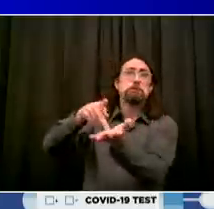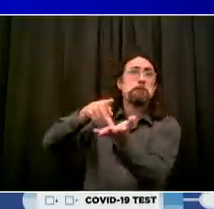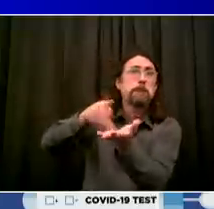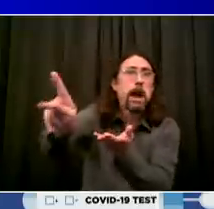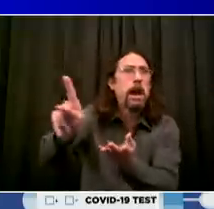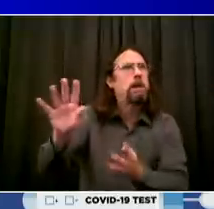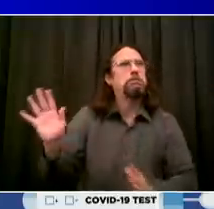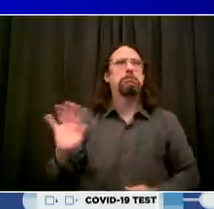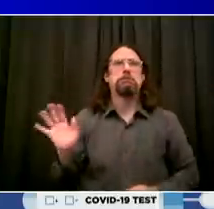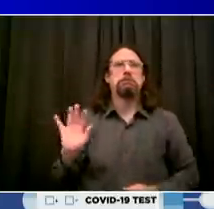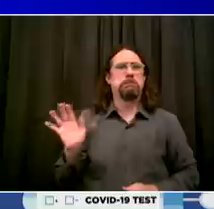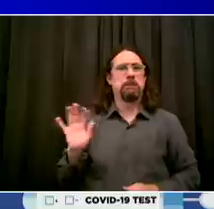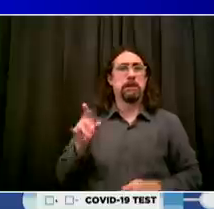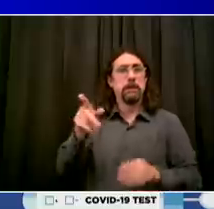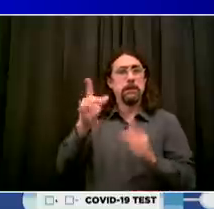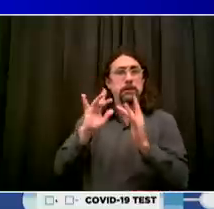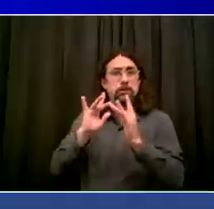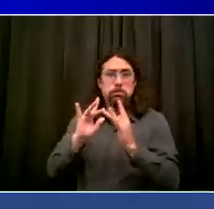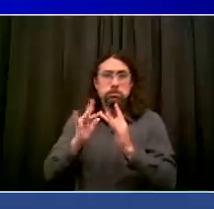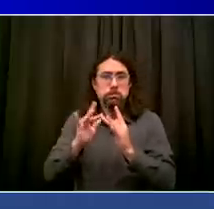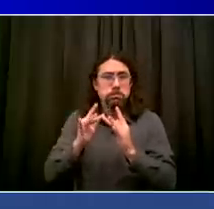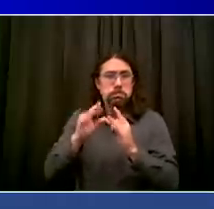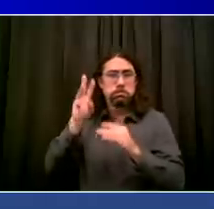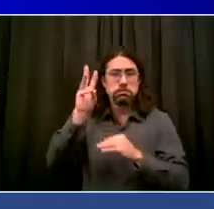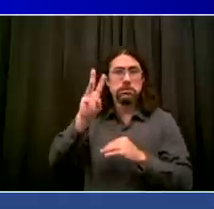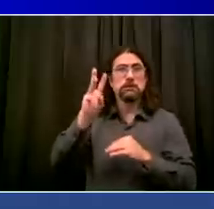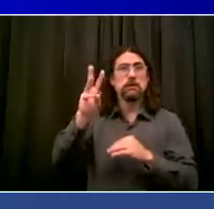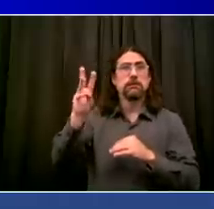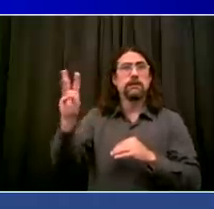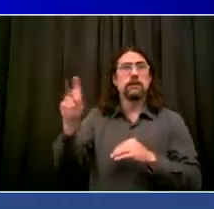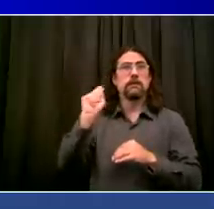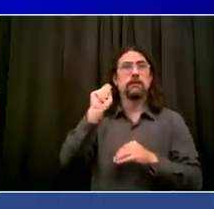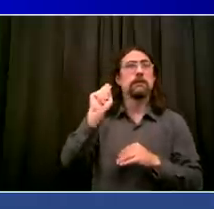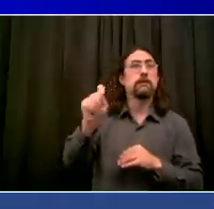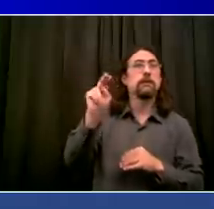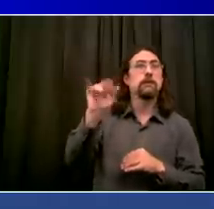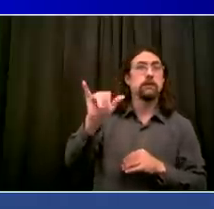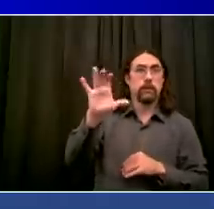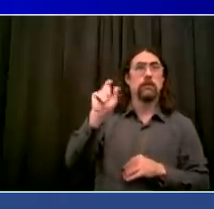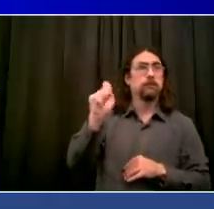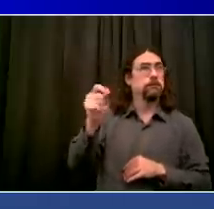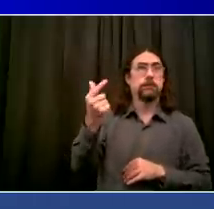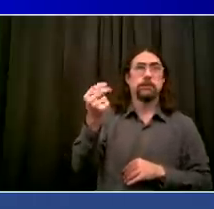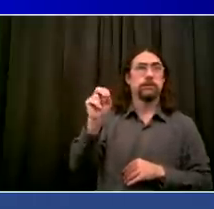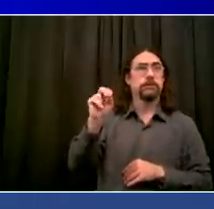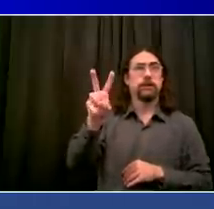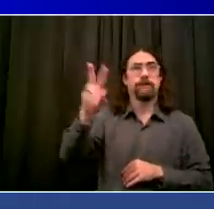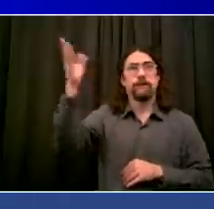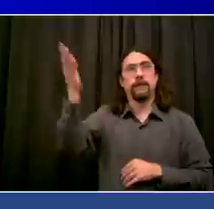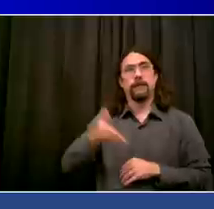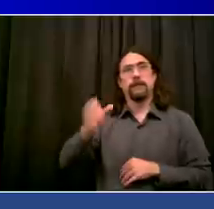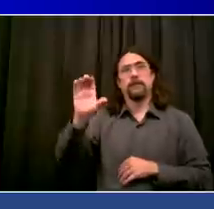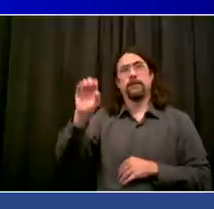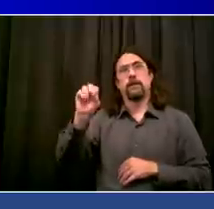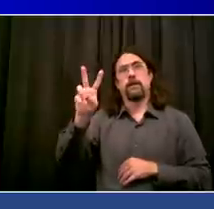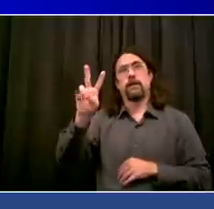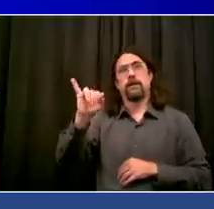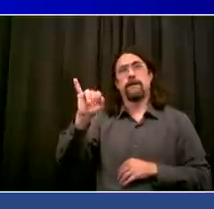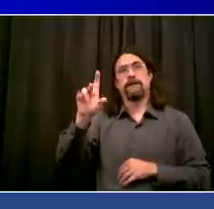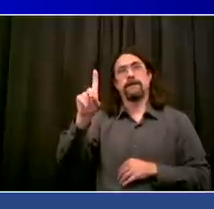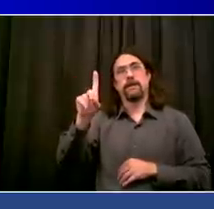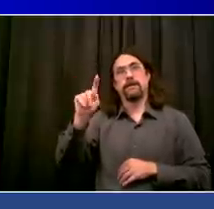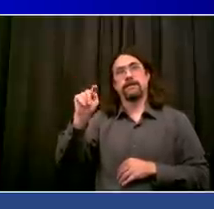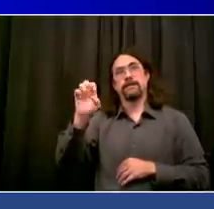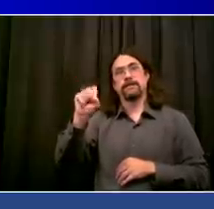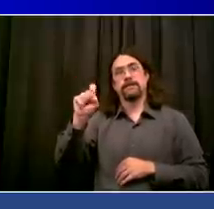nyc.gov/COVID test for locations, or call 212-COVID-19. And again, all testing is free. Now, I